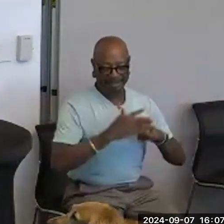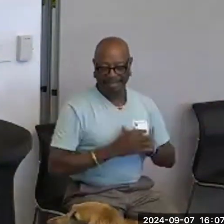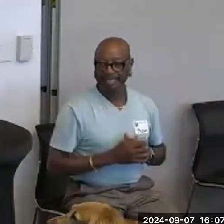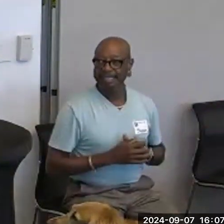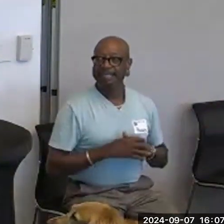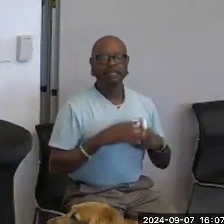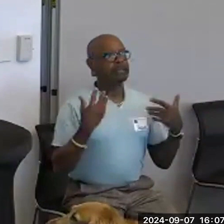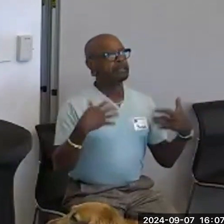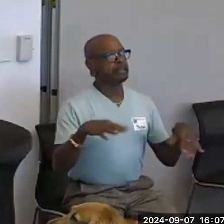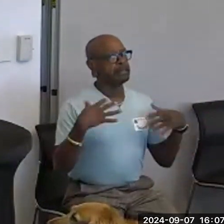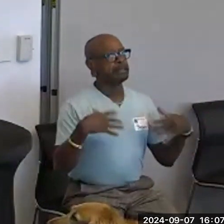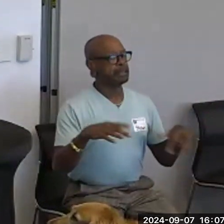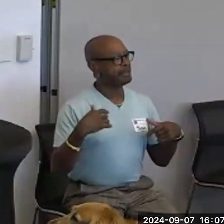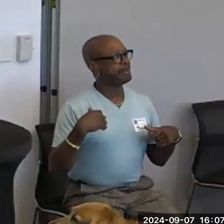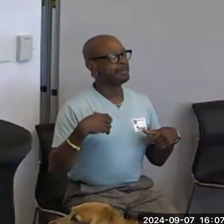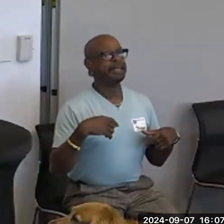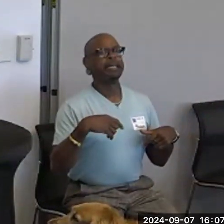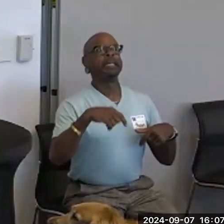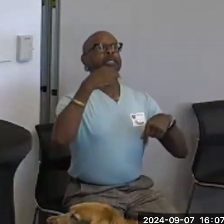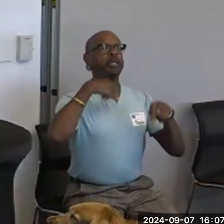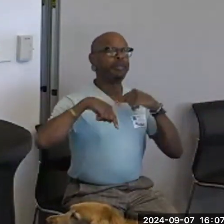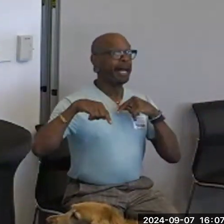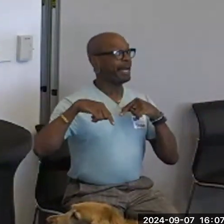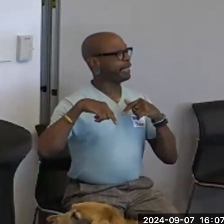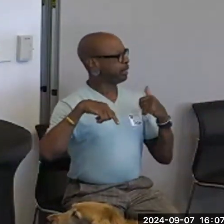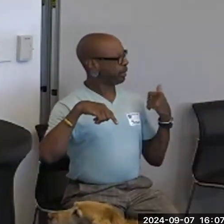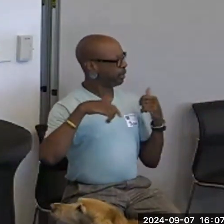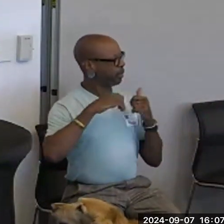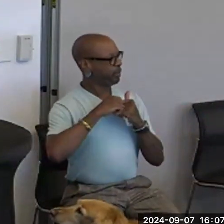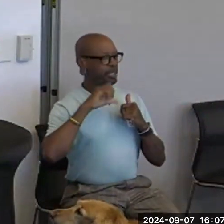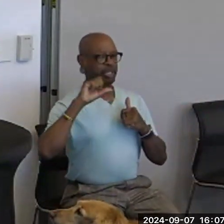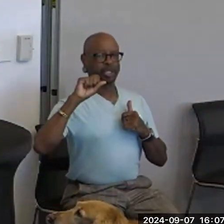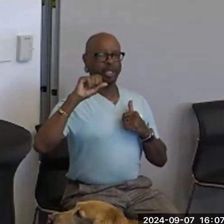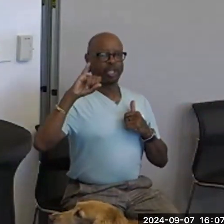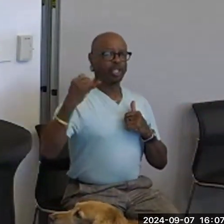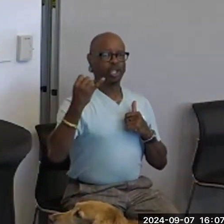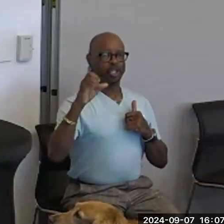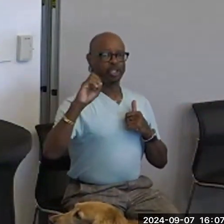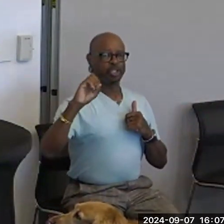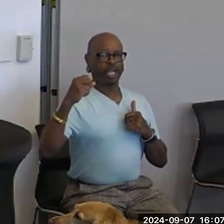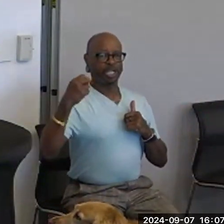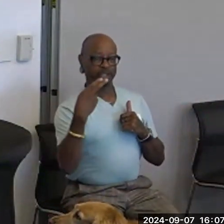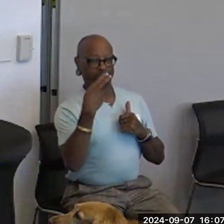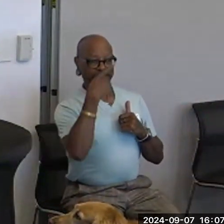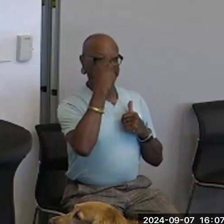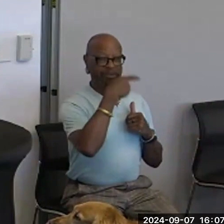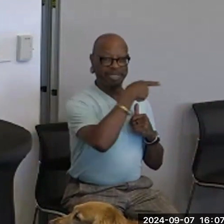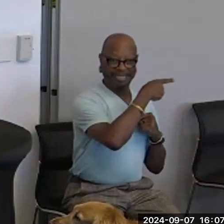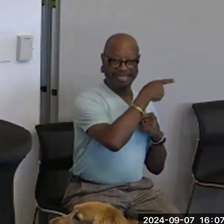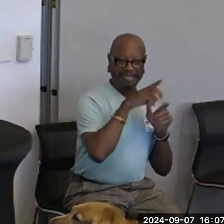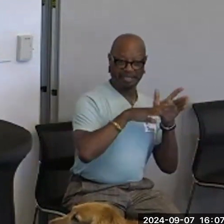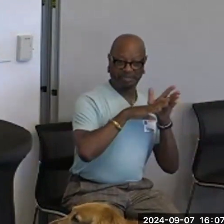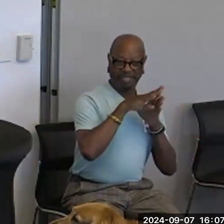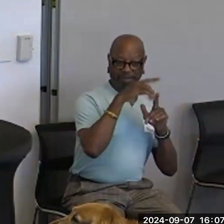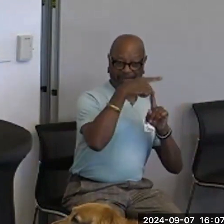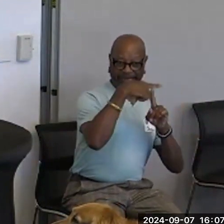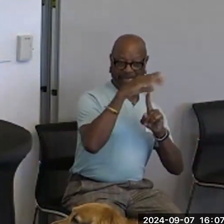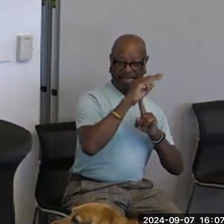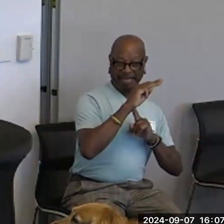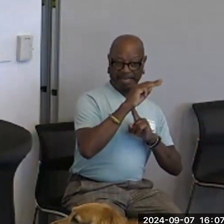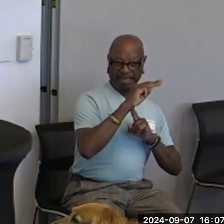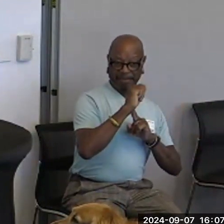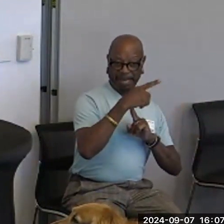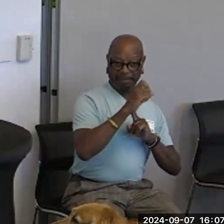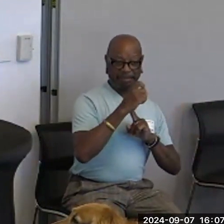Well, this goes back a ways with Josh, because when he was working on TMAPs, I was